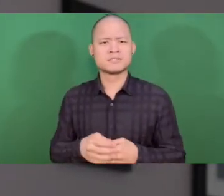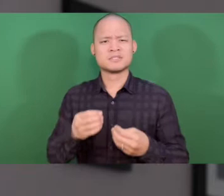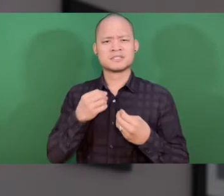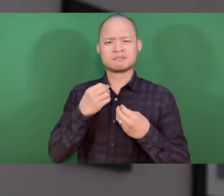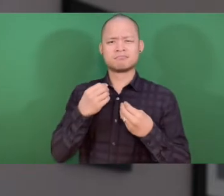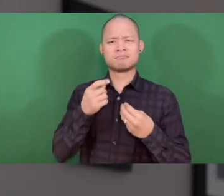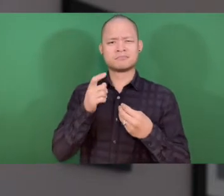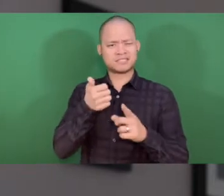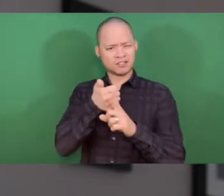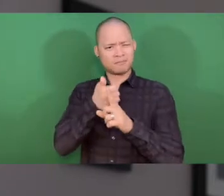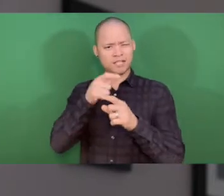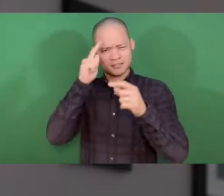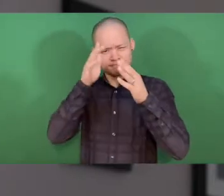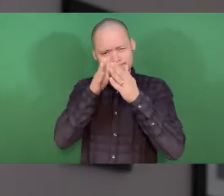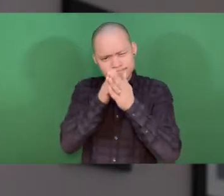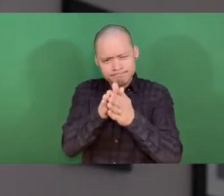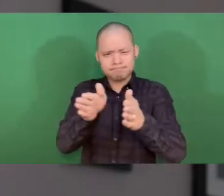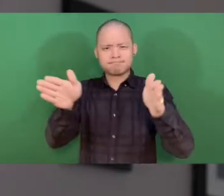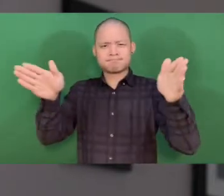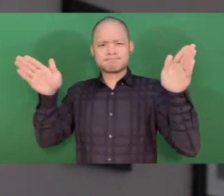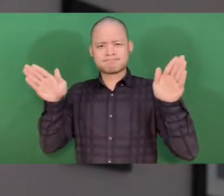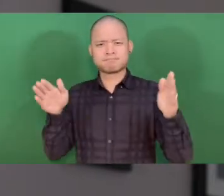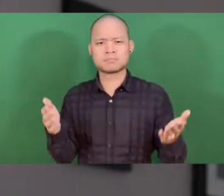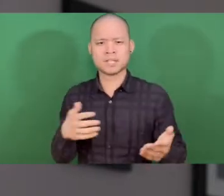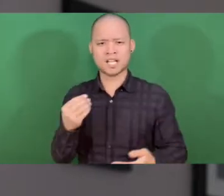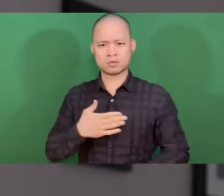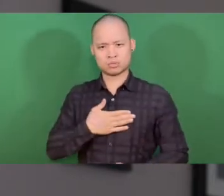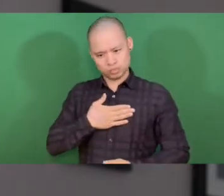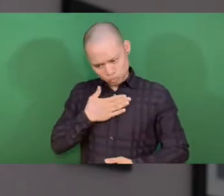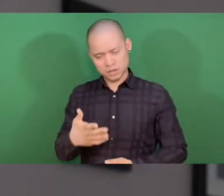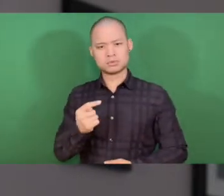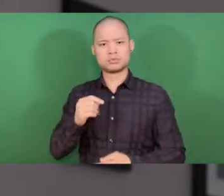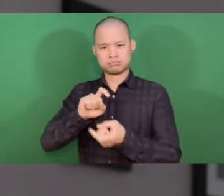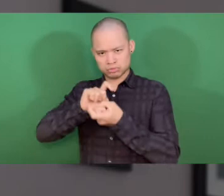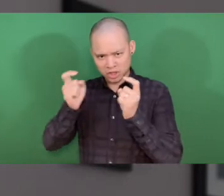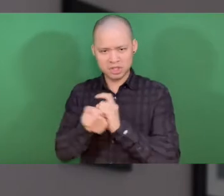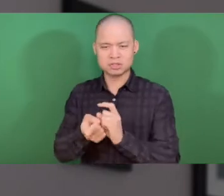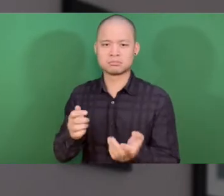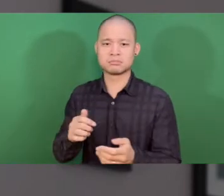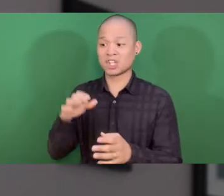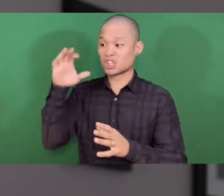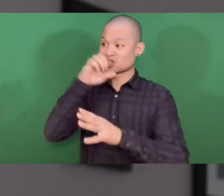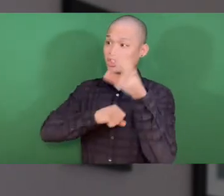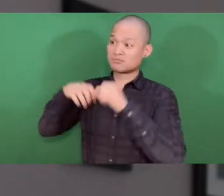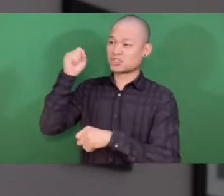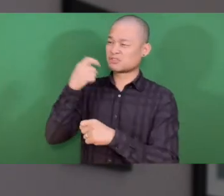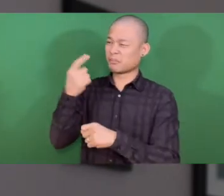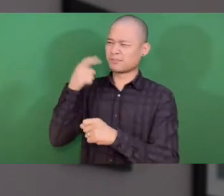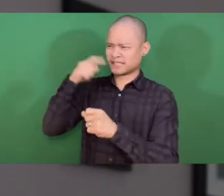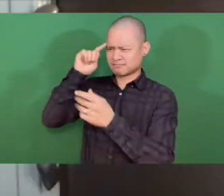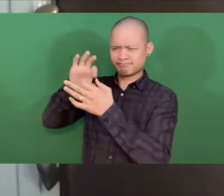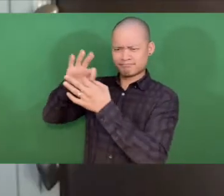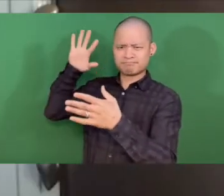scope. But then you have to be willing to change and to let go of your old assumptions. And I think that's the hard